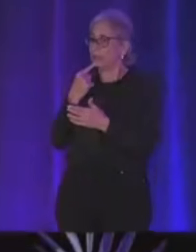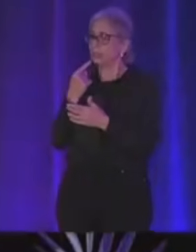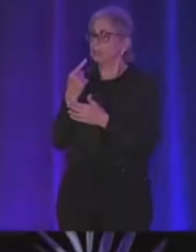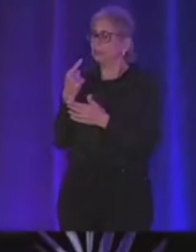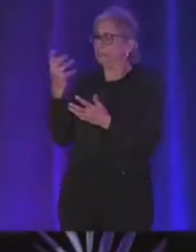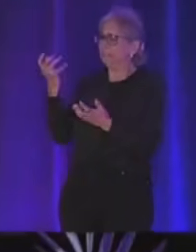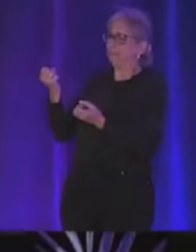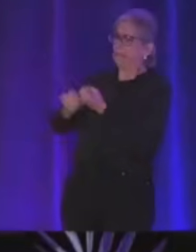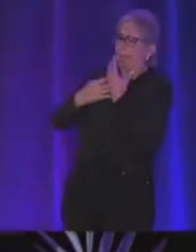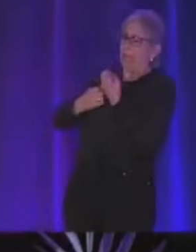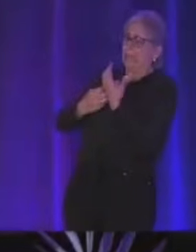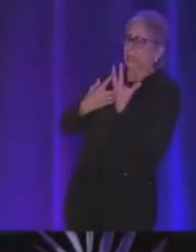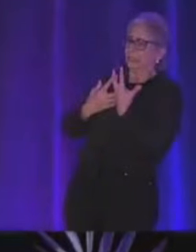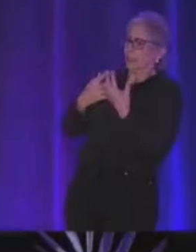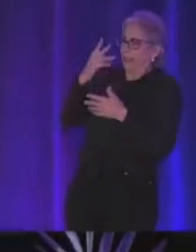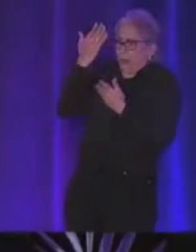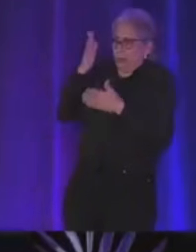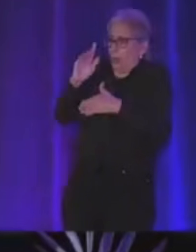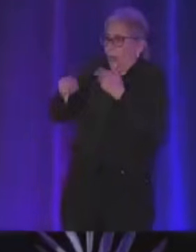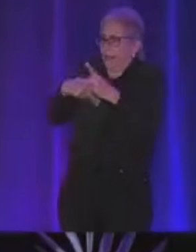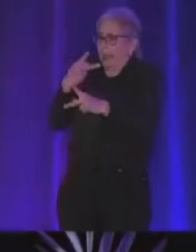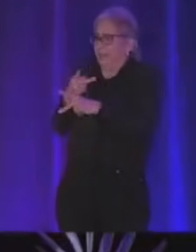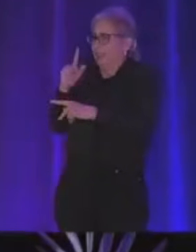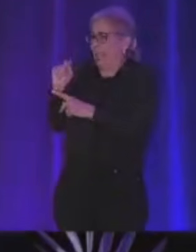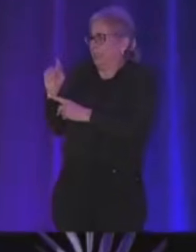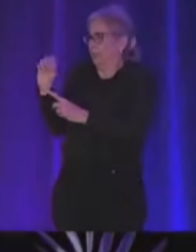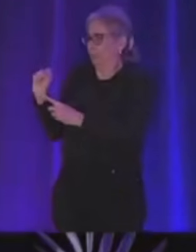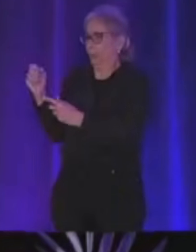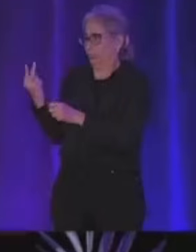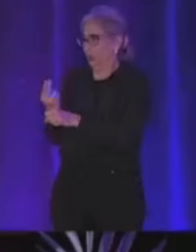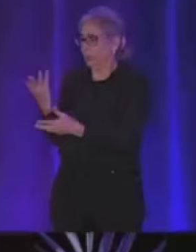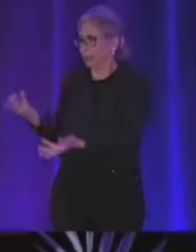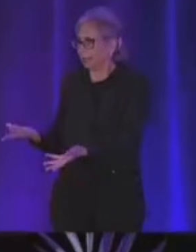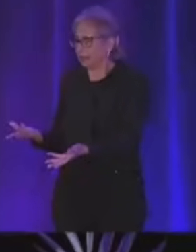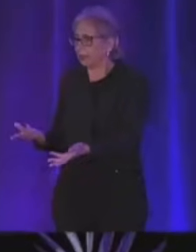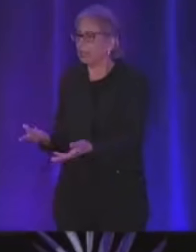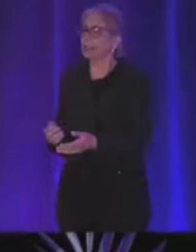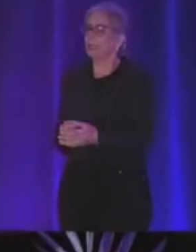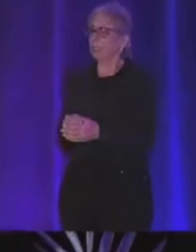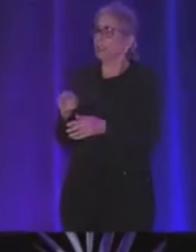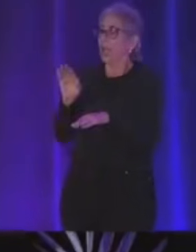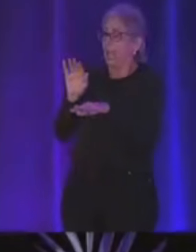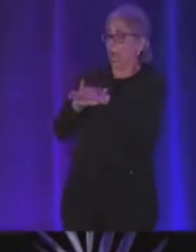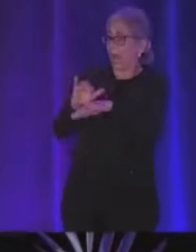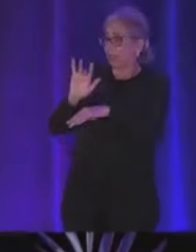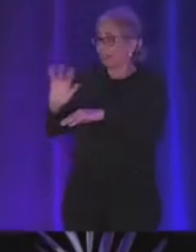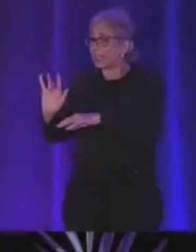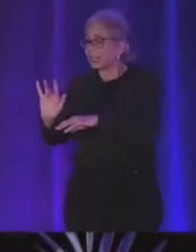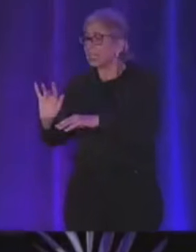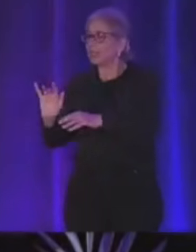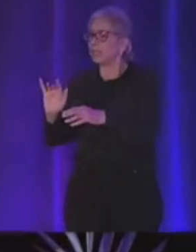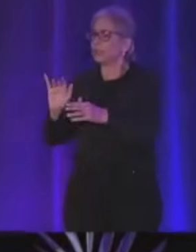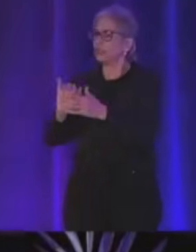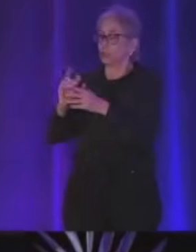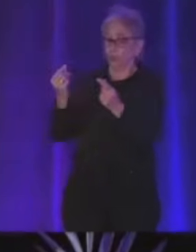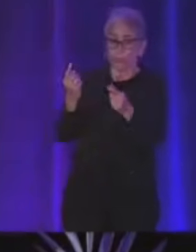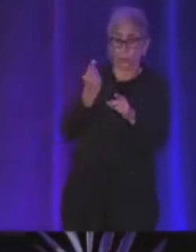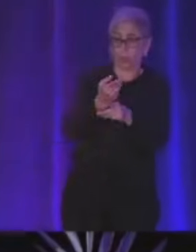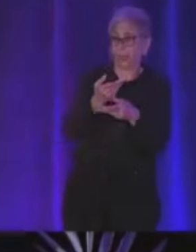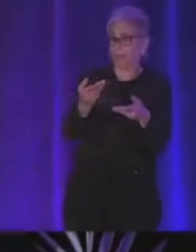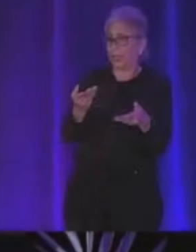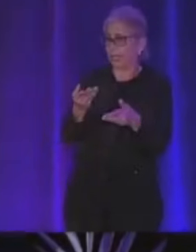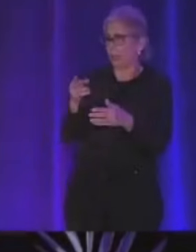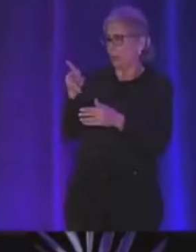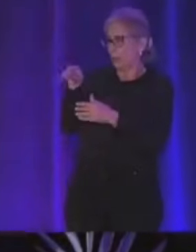us if it can't tell what type stuff is. So if we were to enable no implicit any, it would yell at onClick. And then if we were to do the right thing, which is like declare a props interface